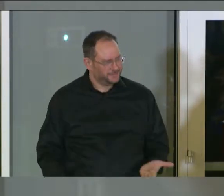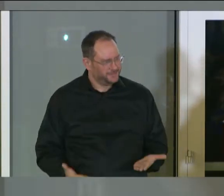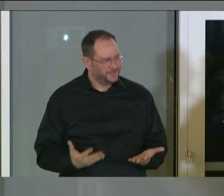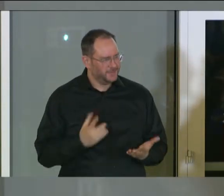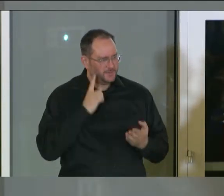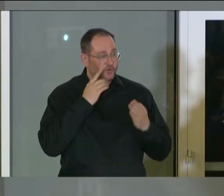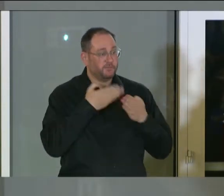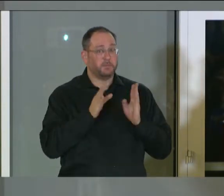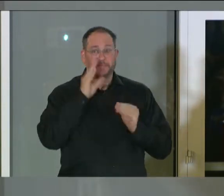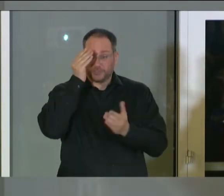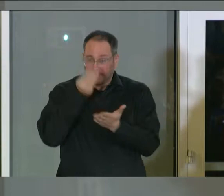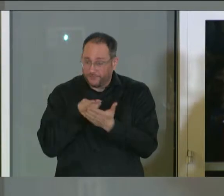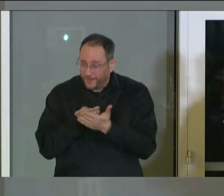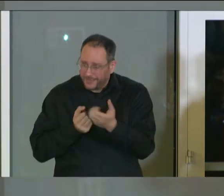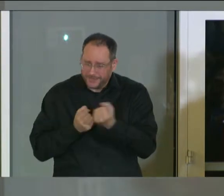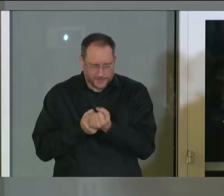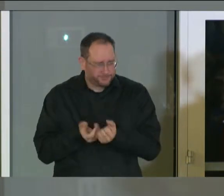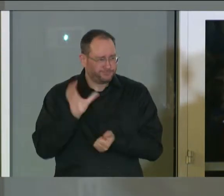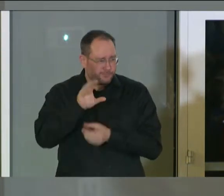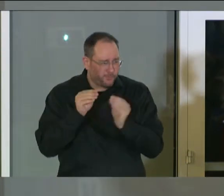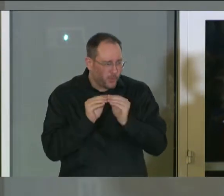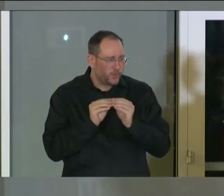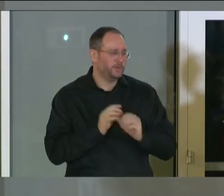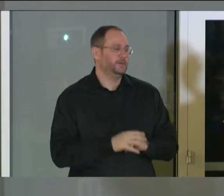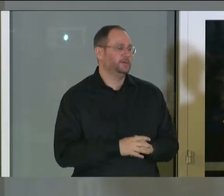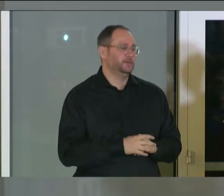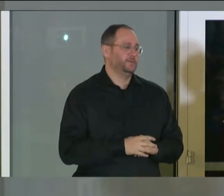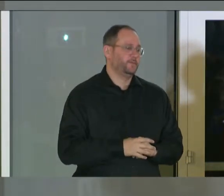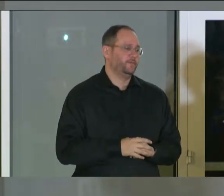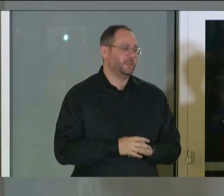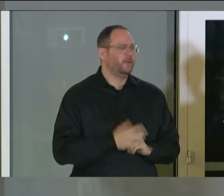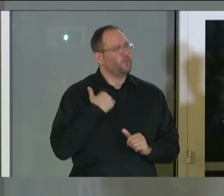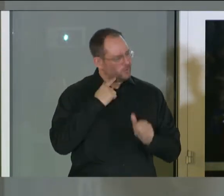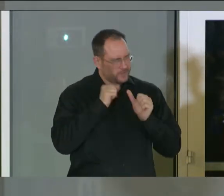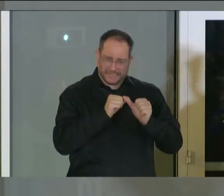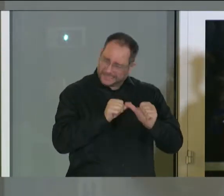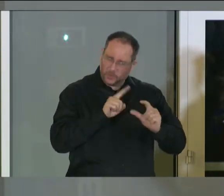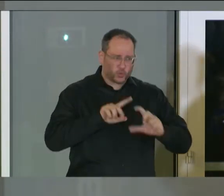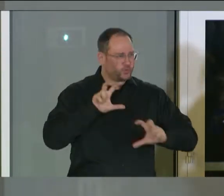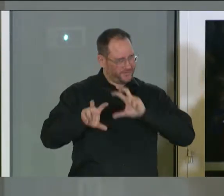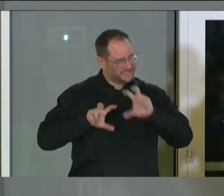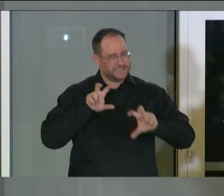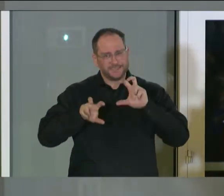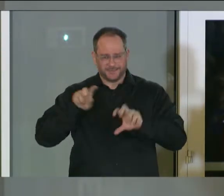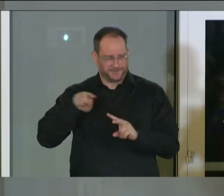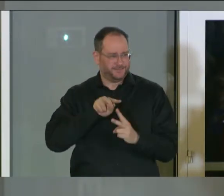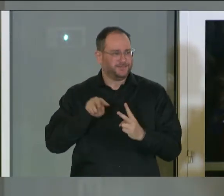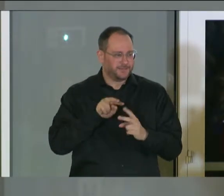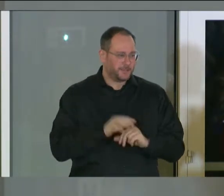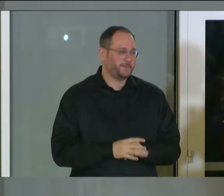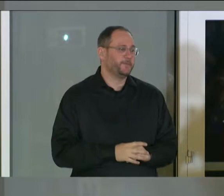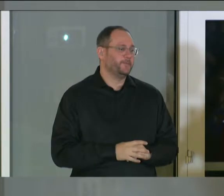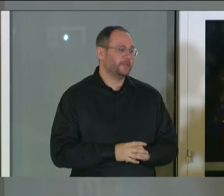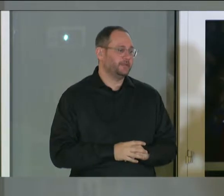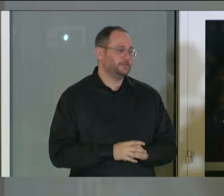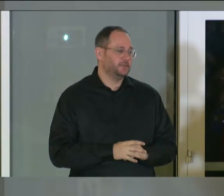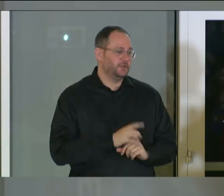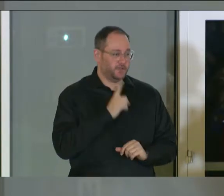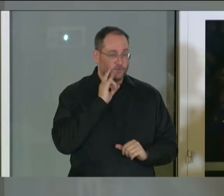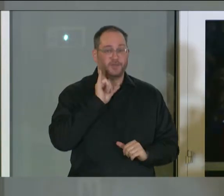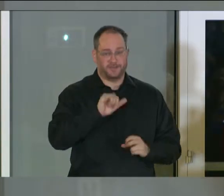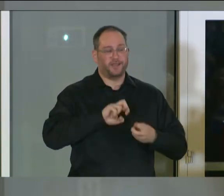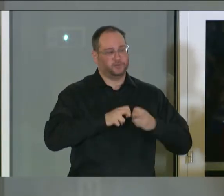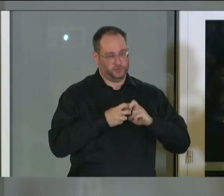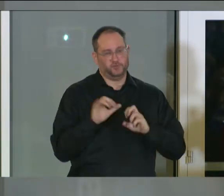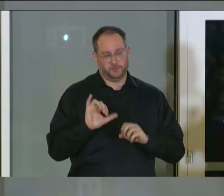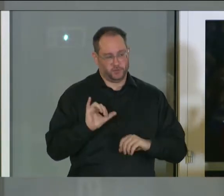statehood. We will continue to push very, very hard on that issue as